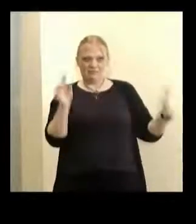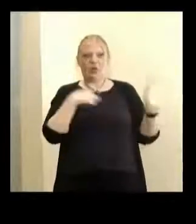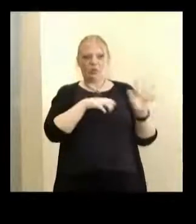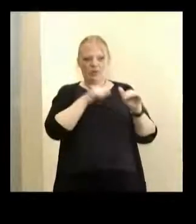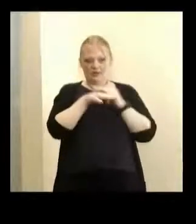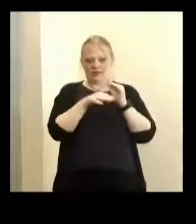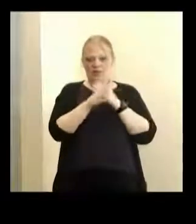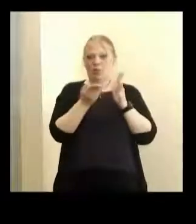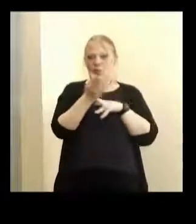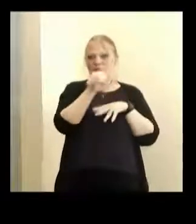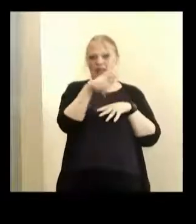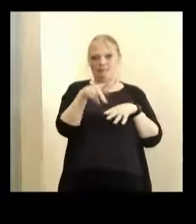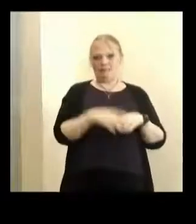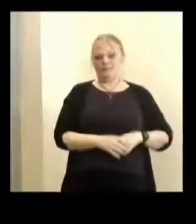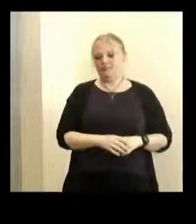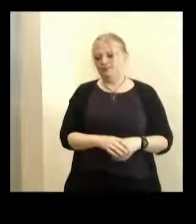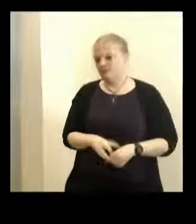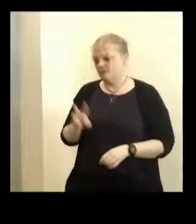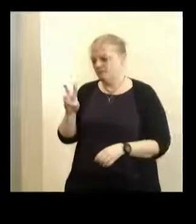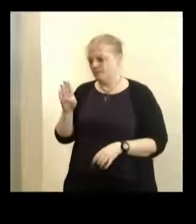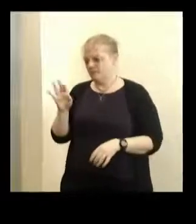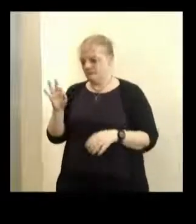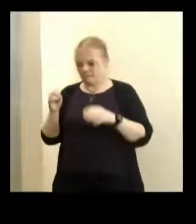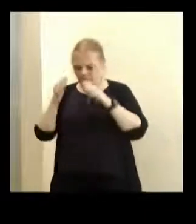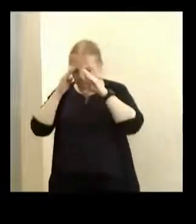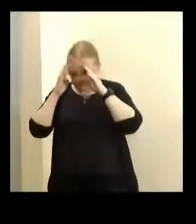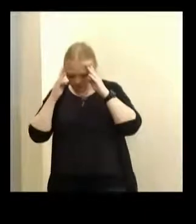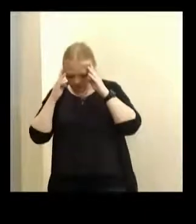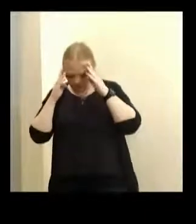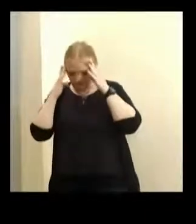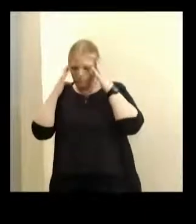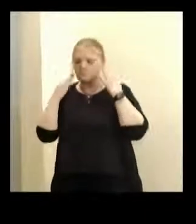Pass. WBFO.